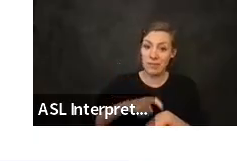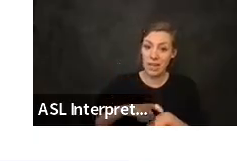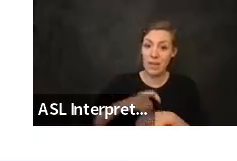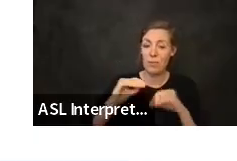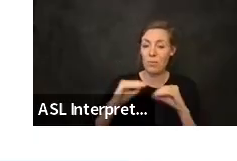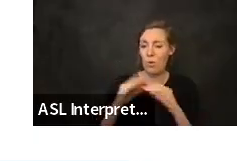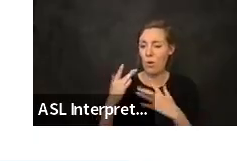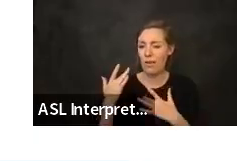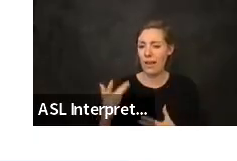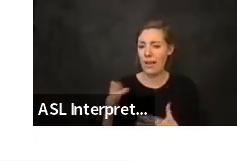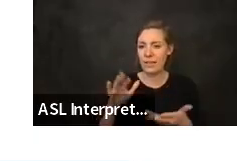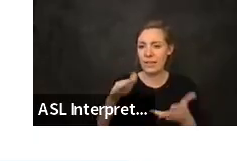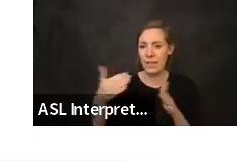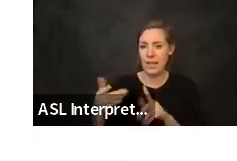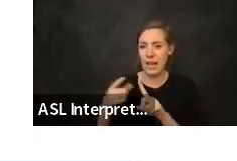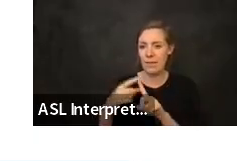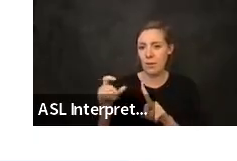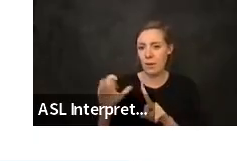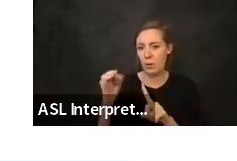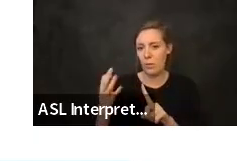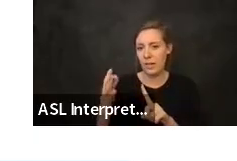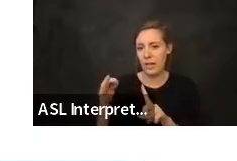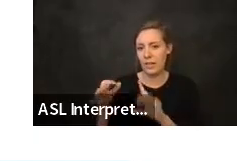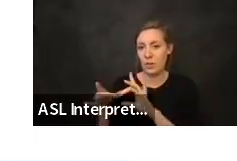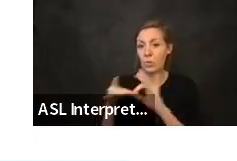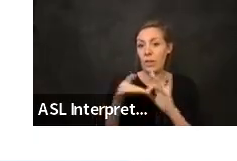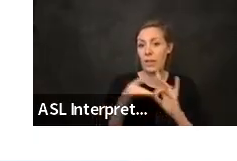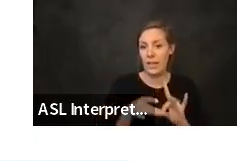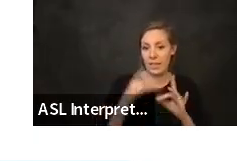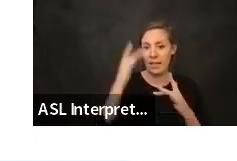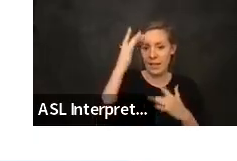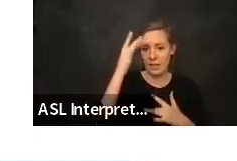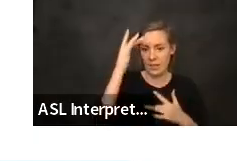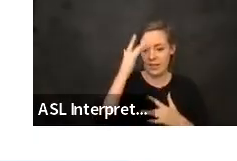from COVID-19 related illnesses.